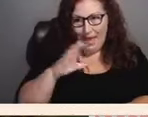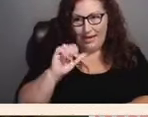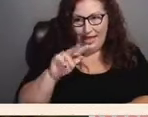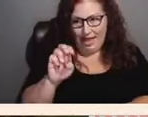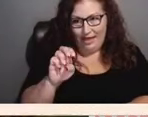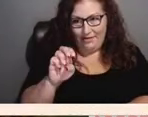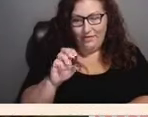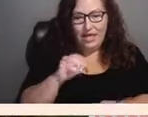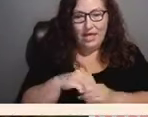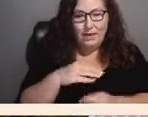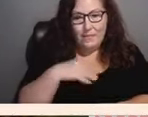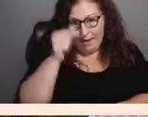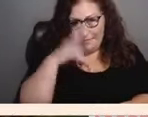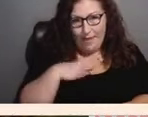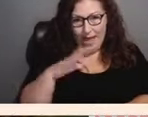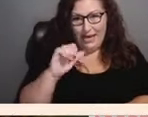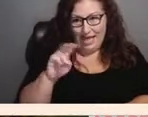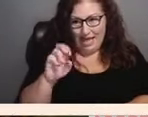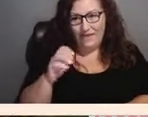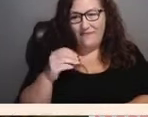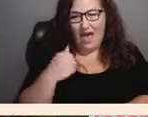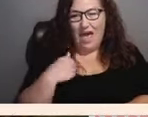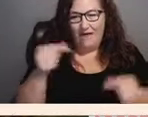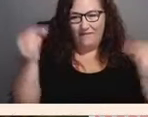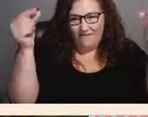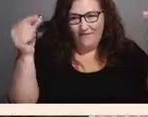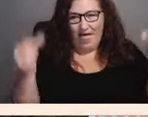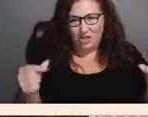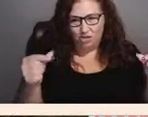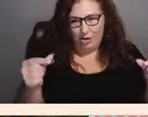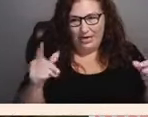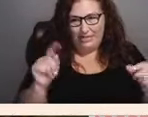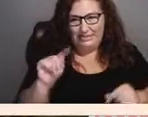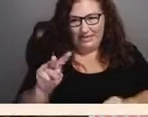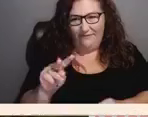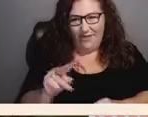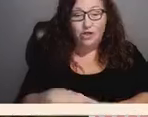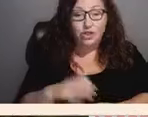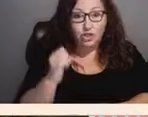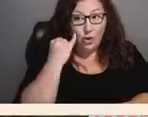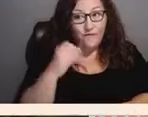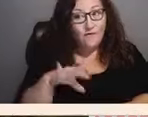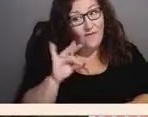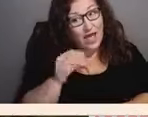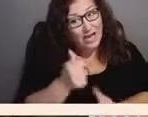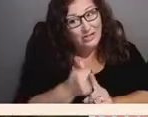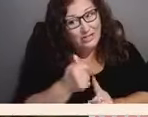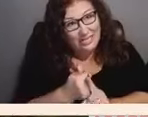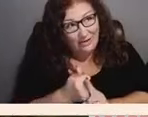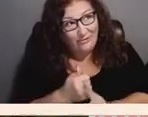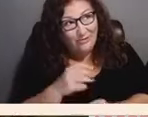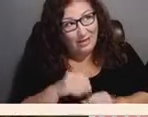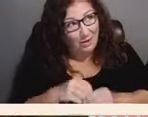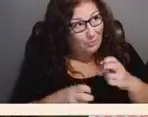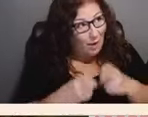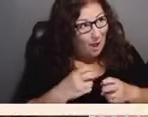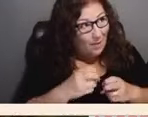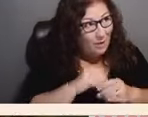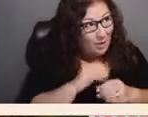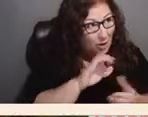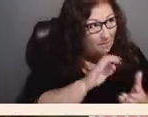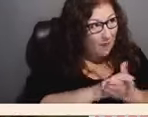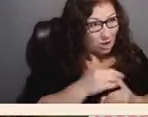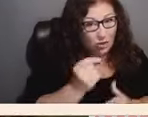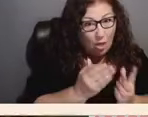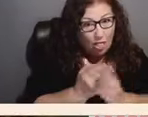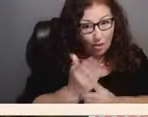a flat screen TV. So, if you find yourself sometimes in a jam in your marriage, or you're going through your relationship with your